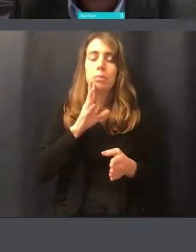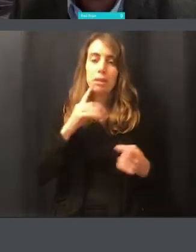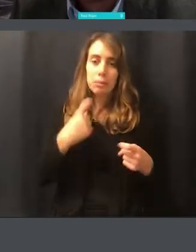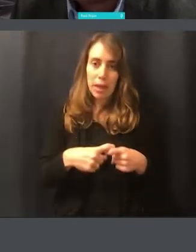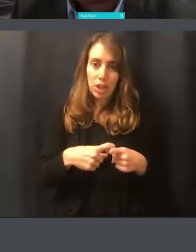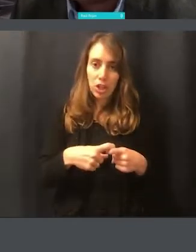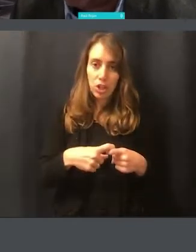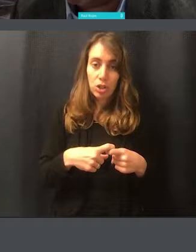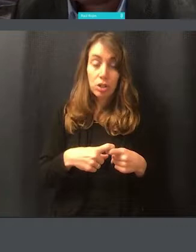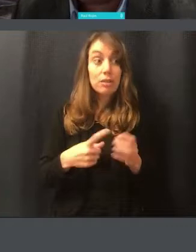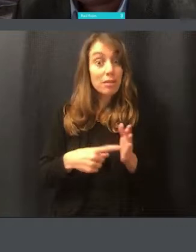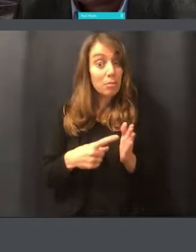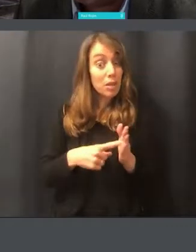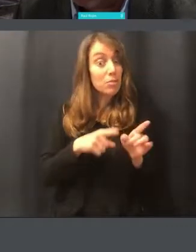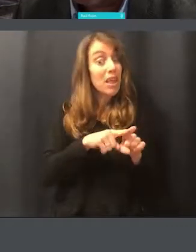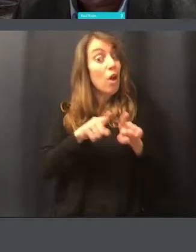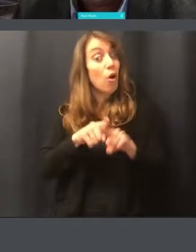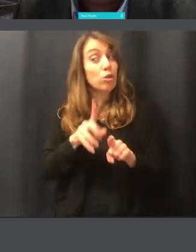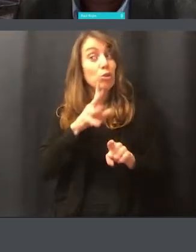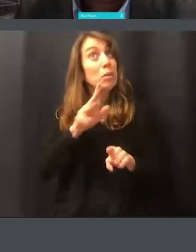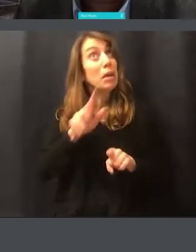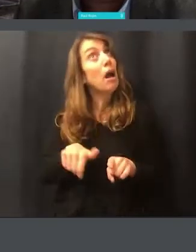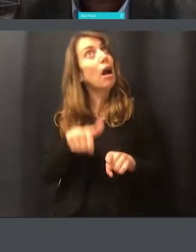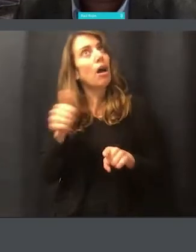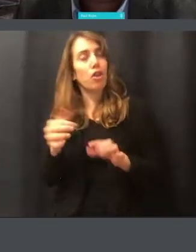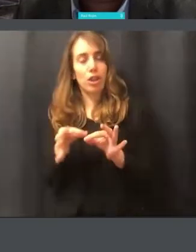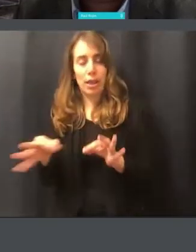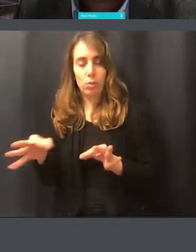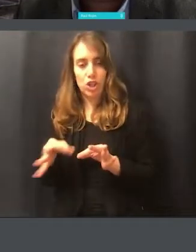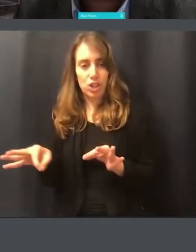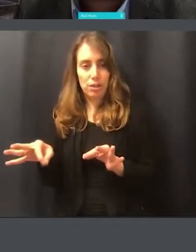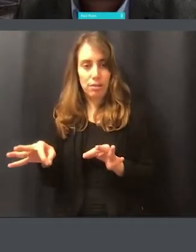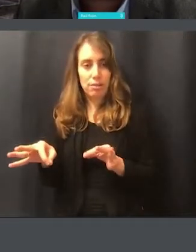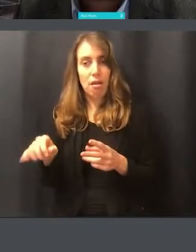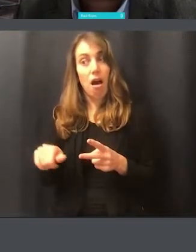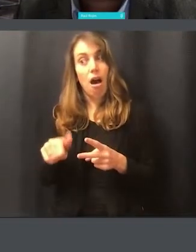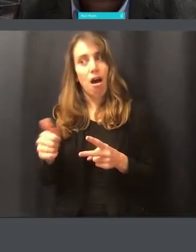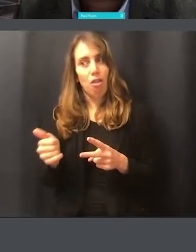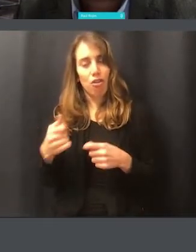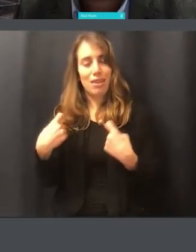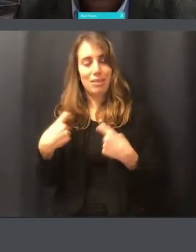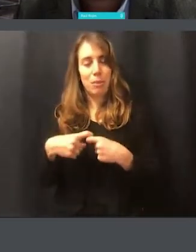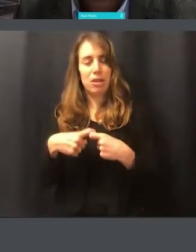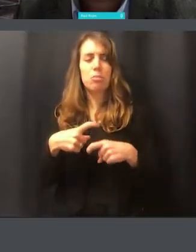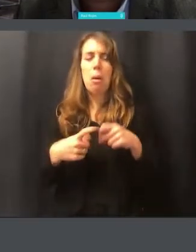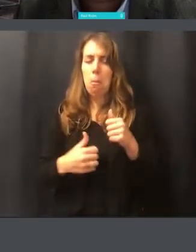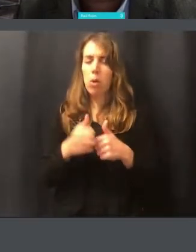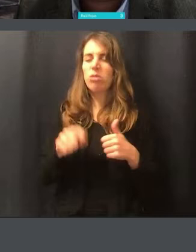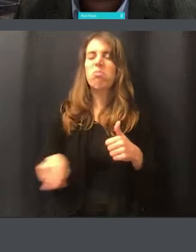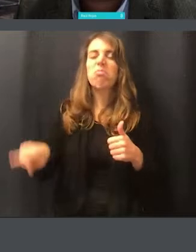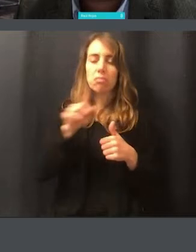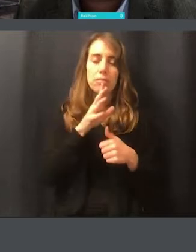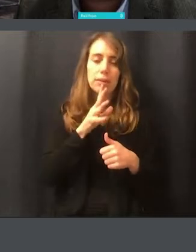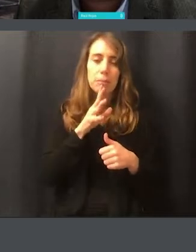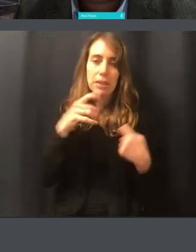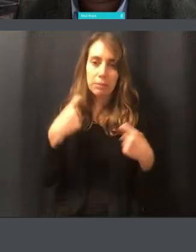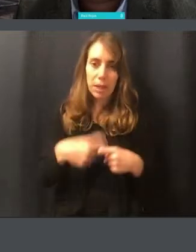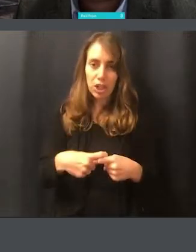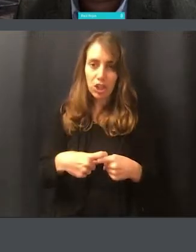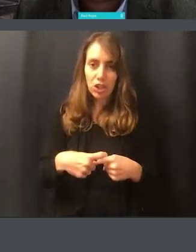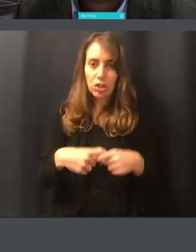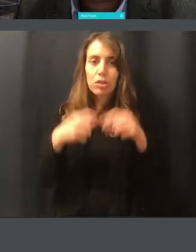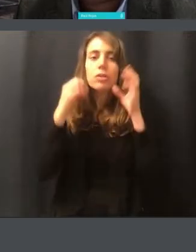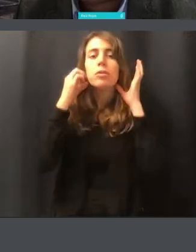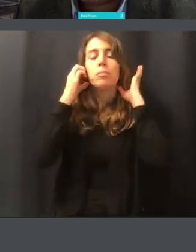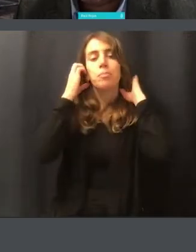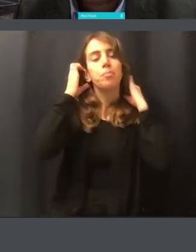also speak other languages that are not Spanish, but the majority do speak Spanish. Now, another thing to kind of keep in mind